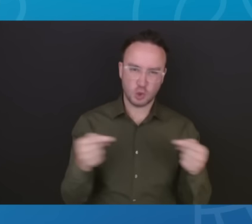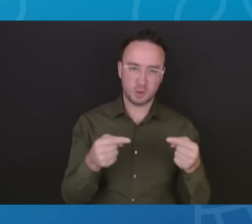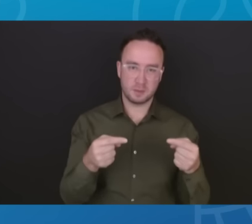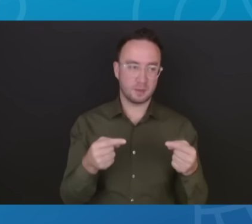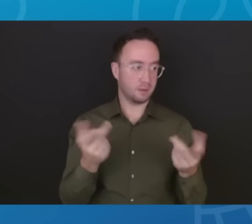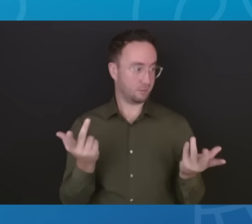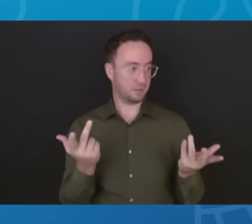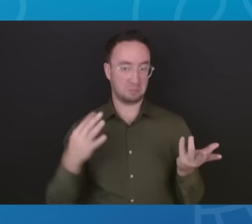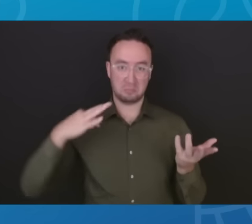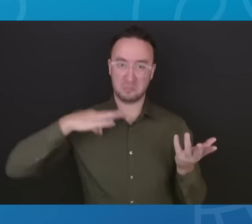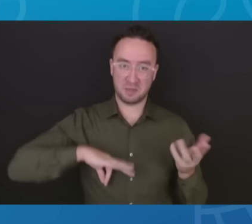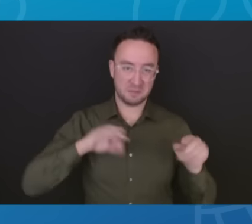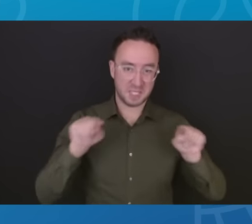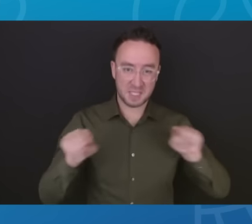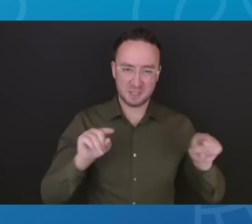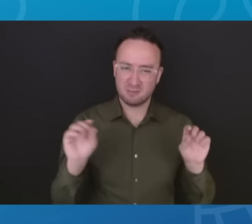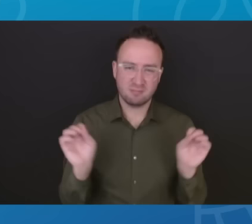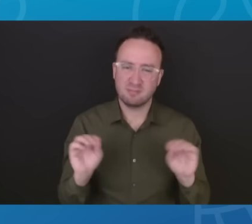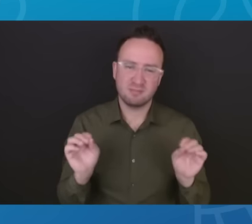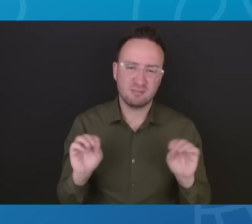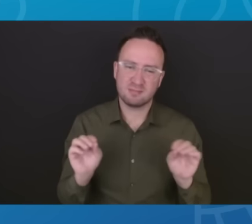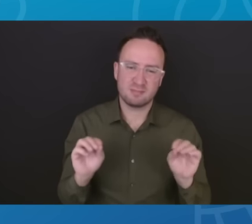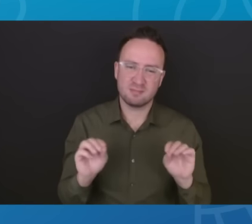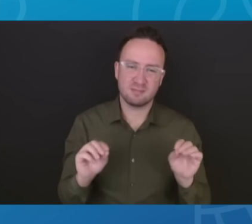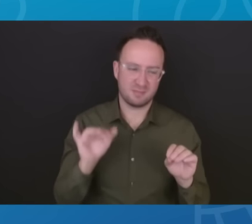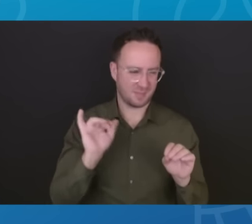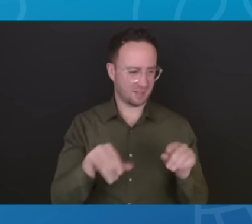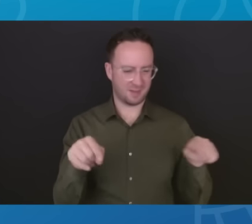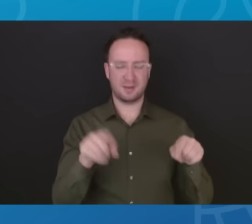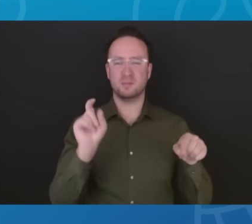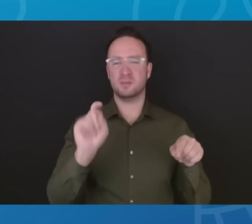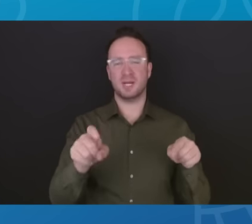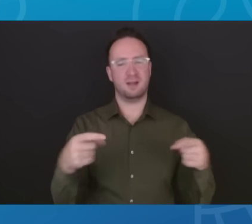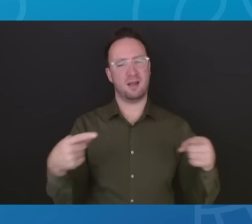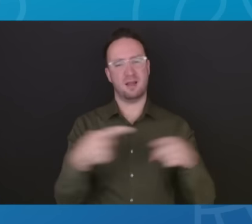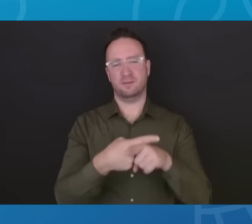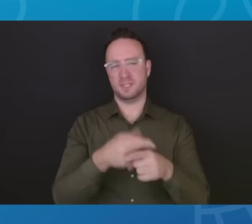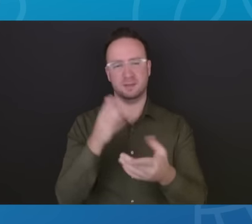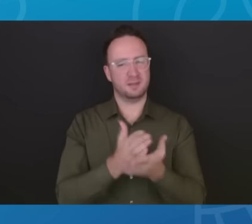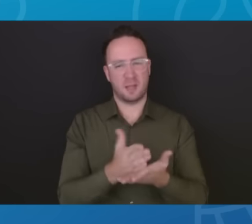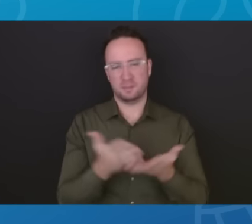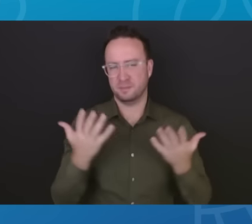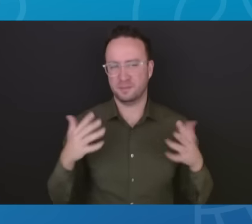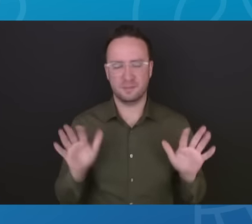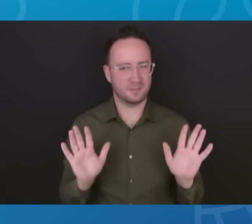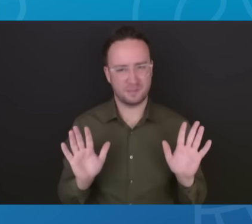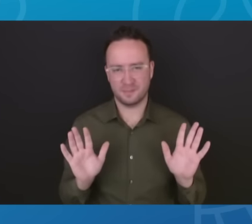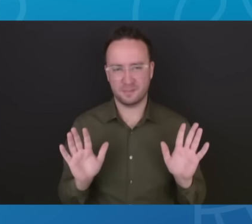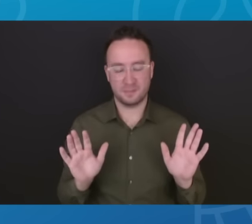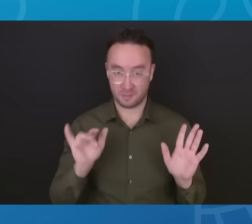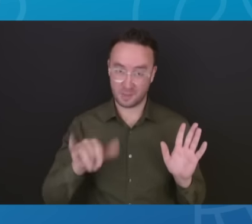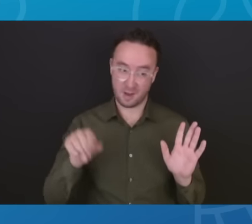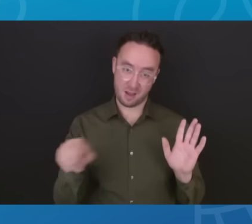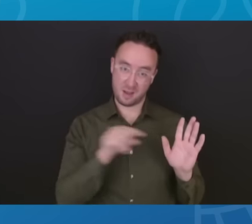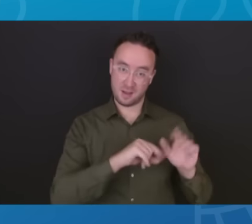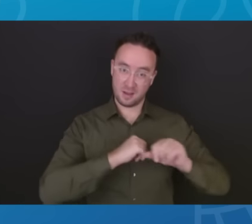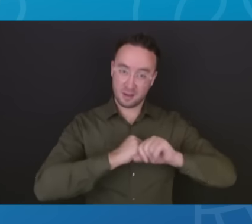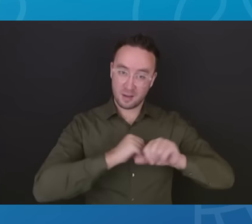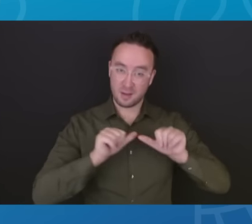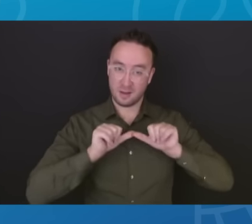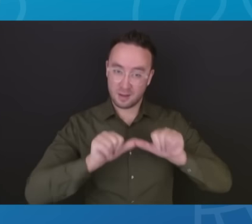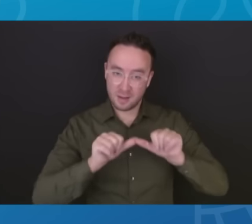Palestinians with equal measures of security, dignity, opportunity, and freedom." With that, Matt. Okay,